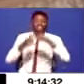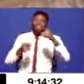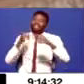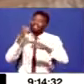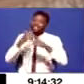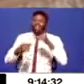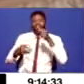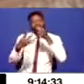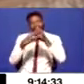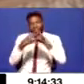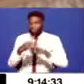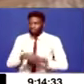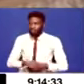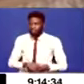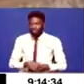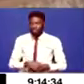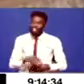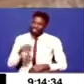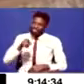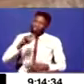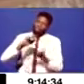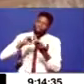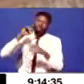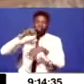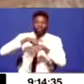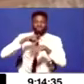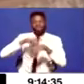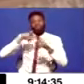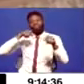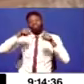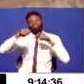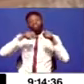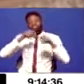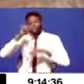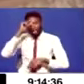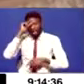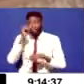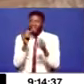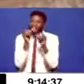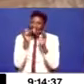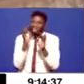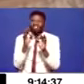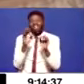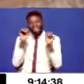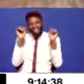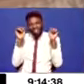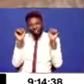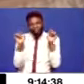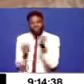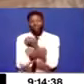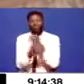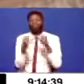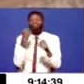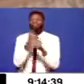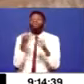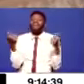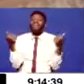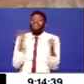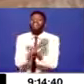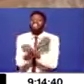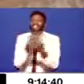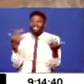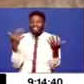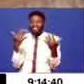running government most of the time. If he cannot do anything for this country when he is in